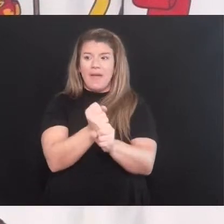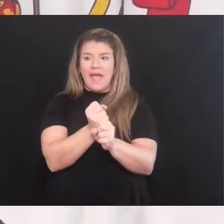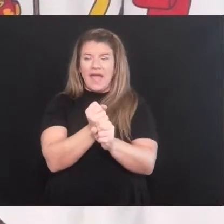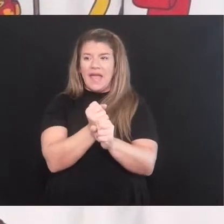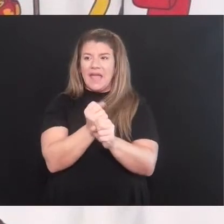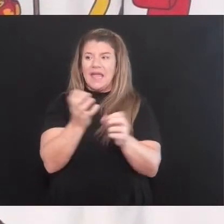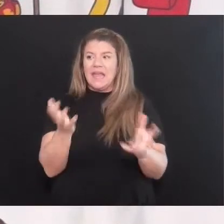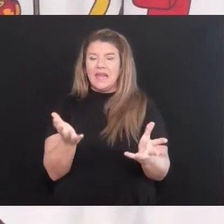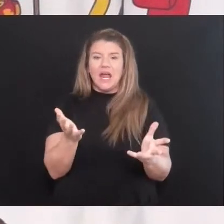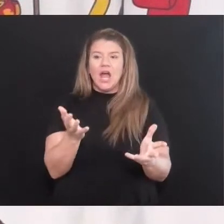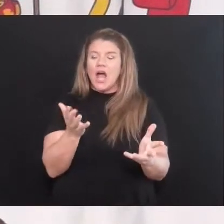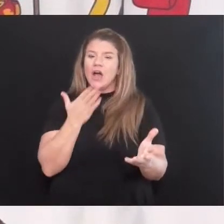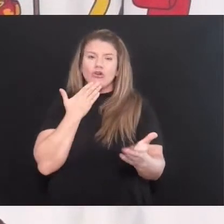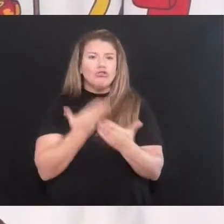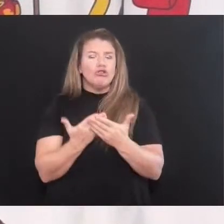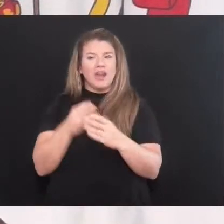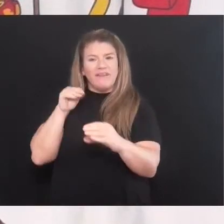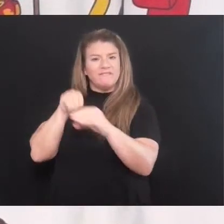incredible investment in